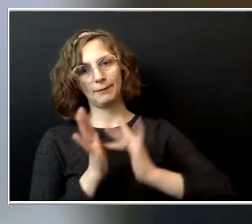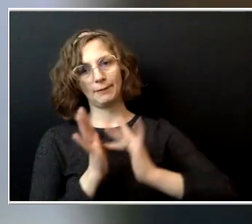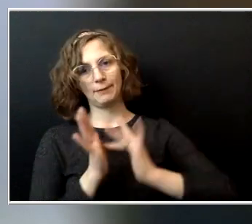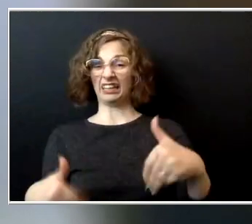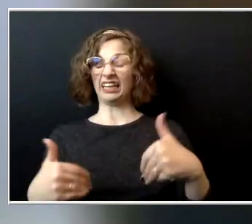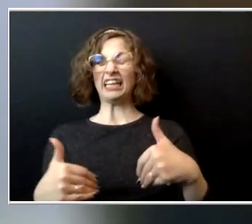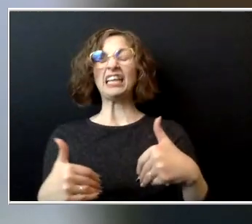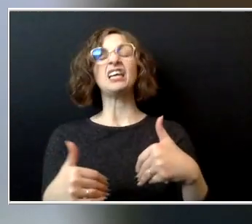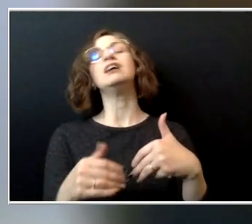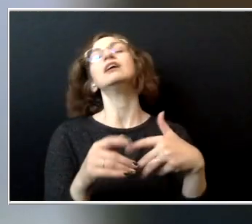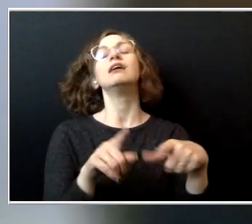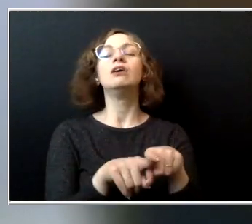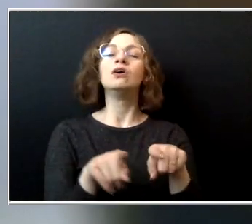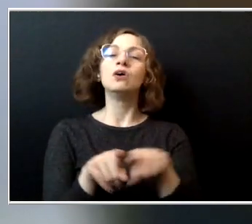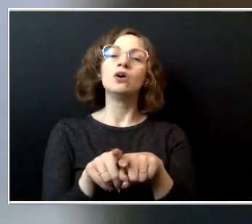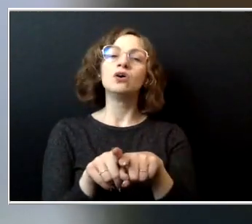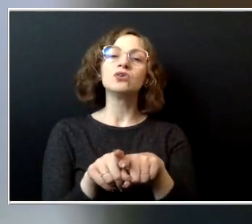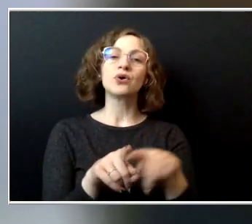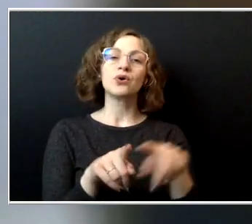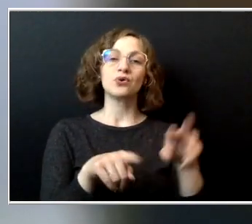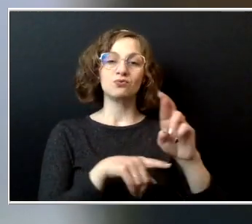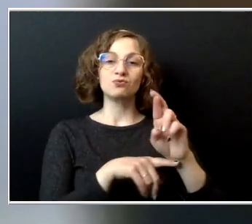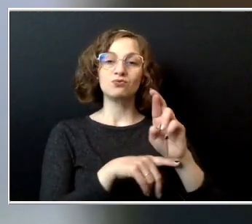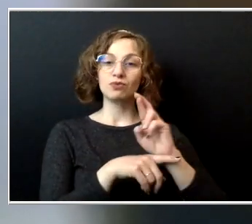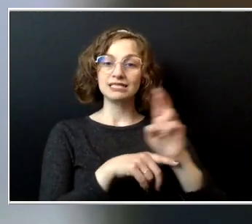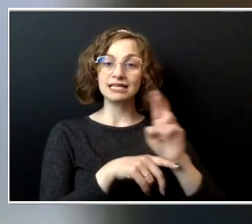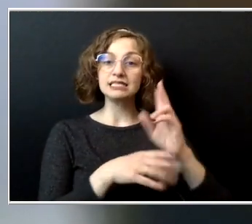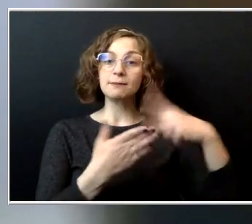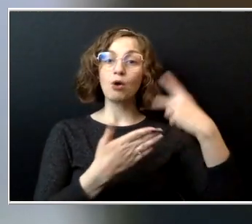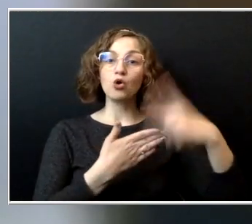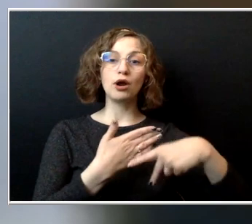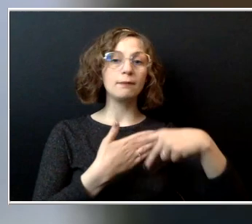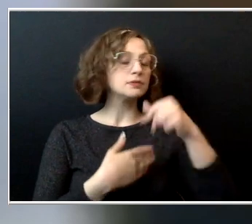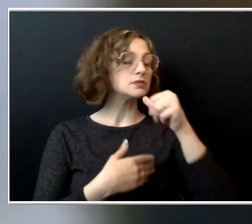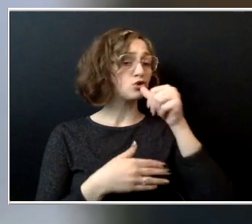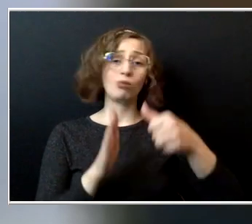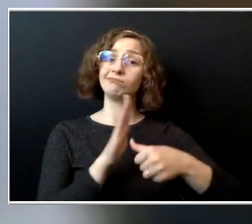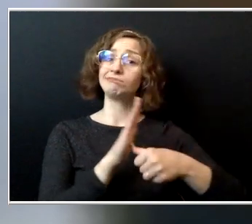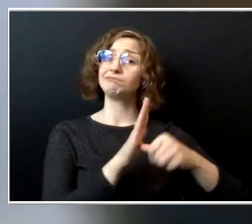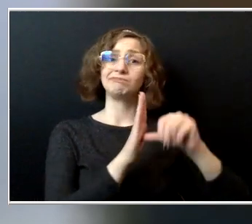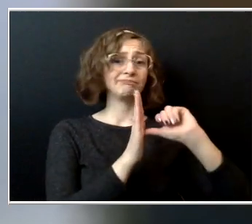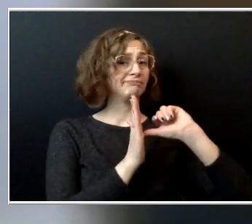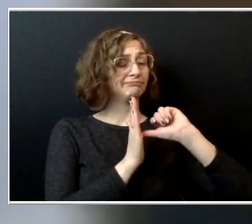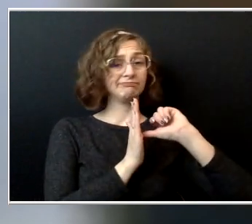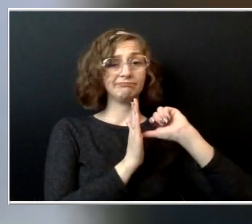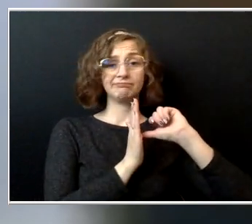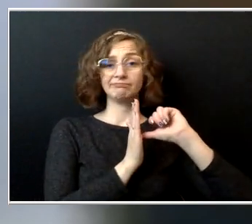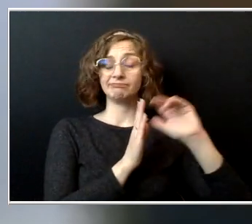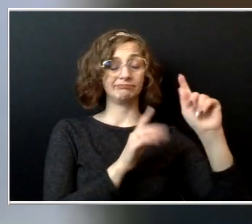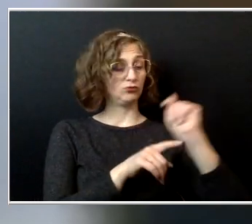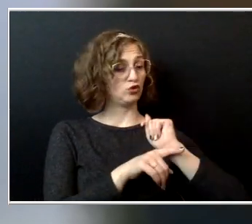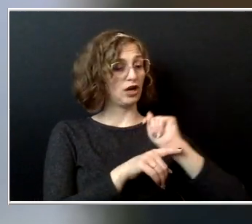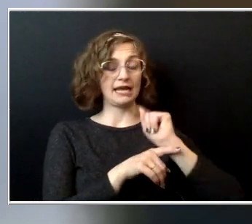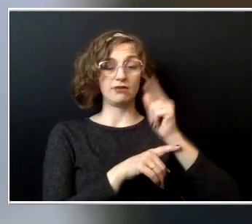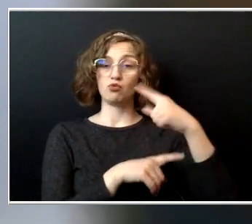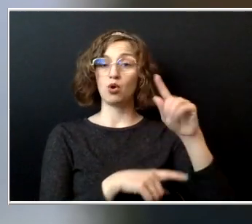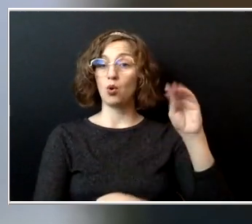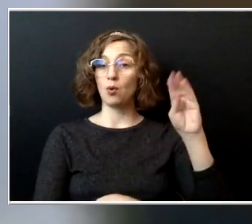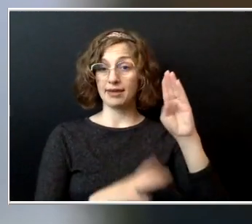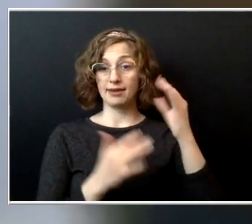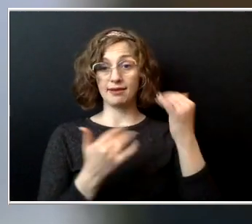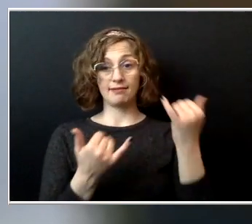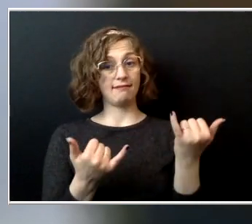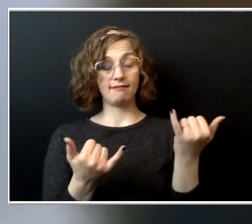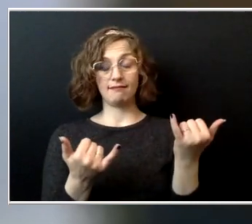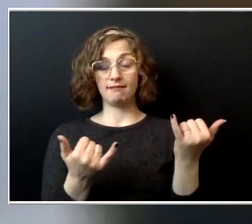thing is, residency programs are no longer emphasizing the training in obstetrical care. And so as a